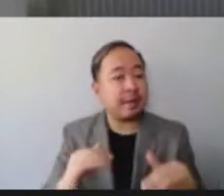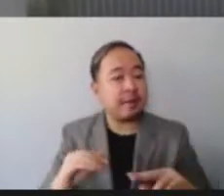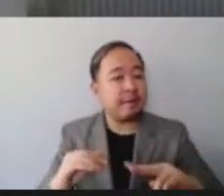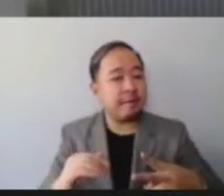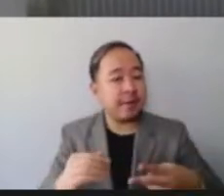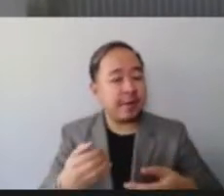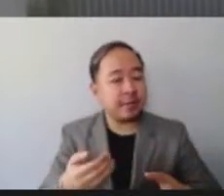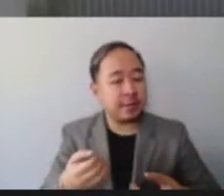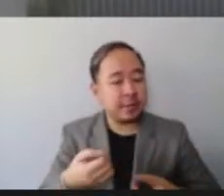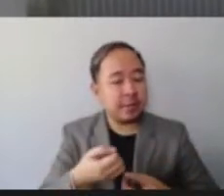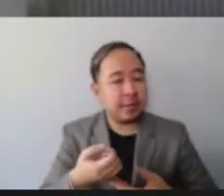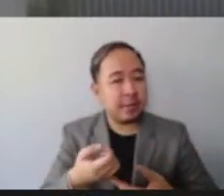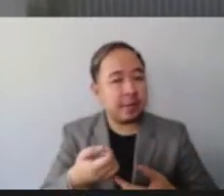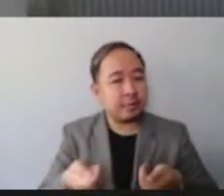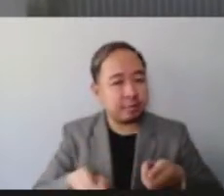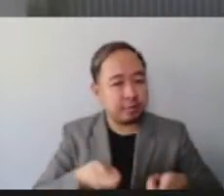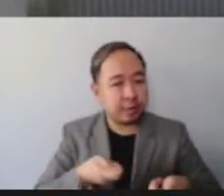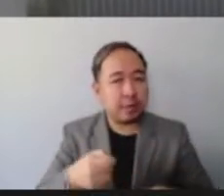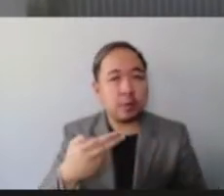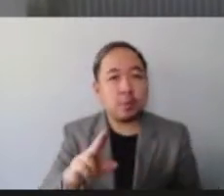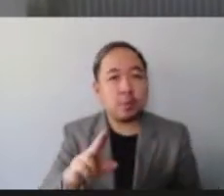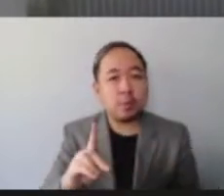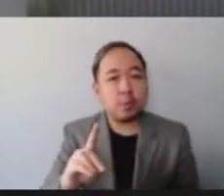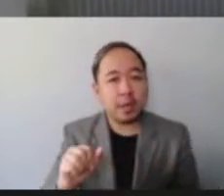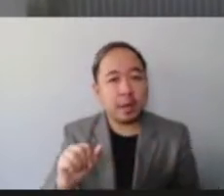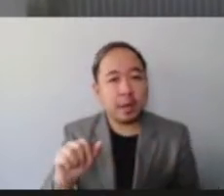Republic of Maldives to eska